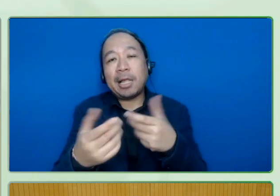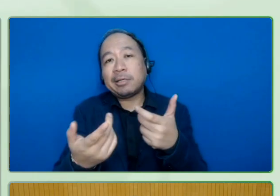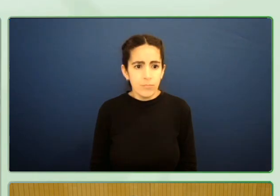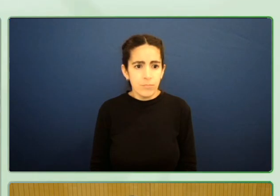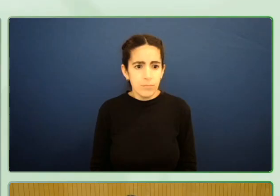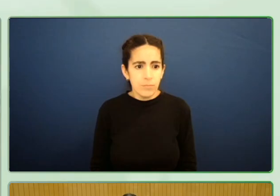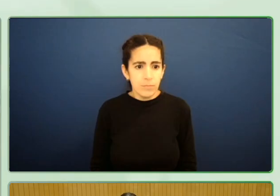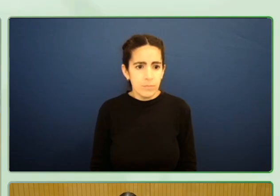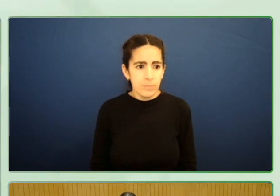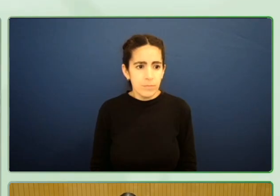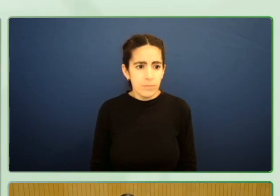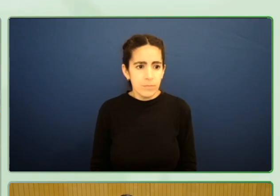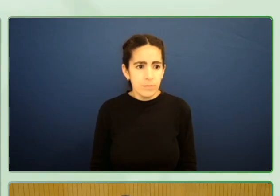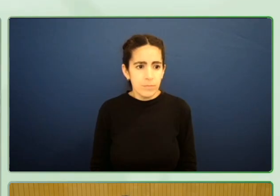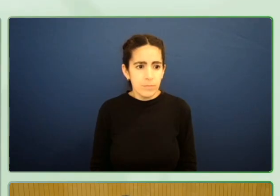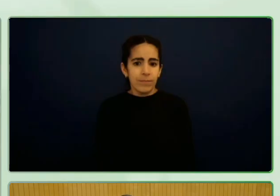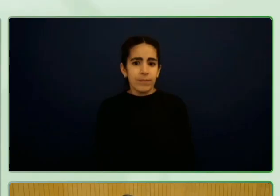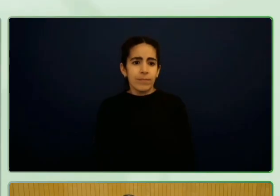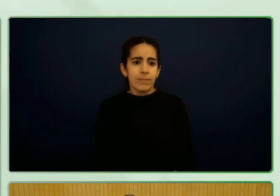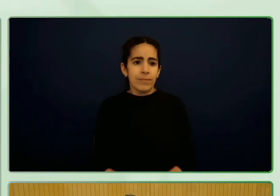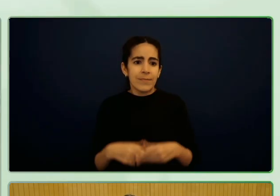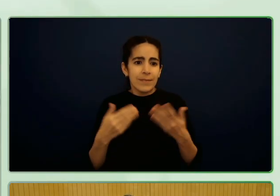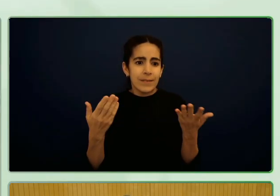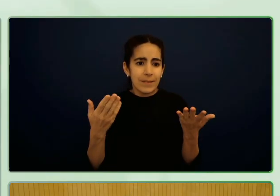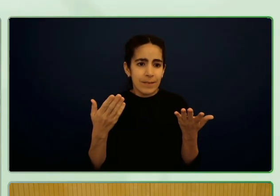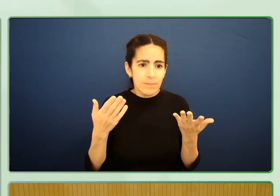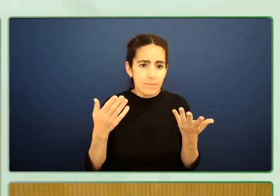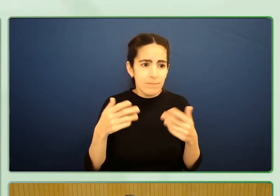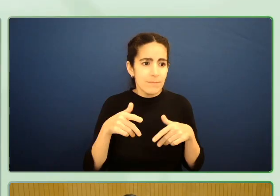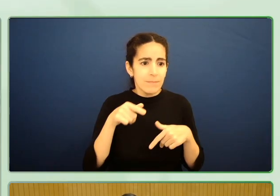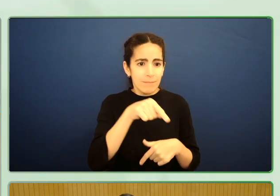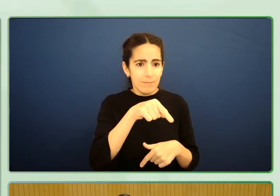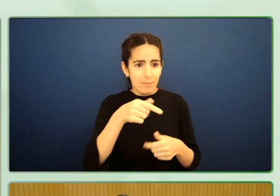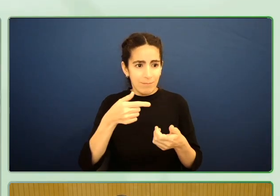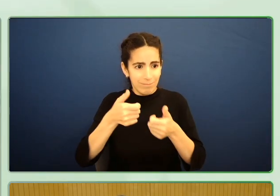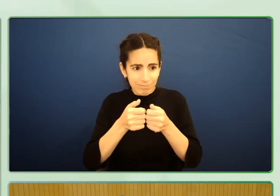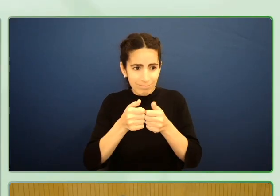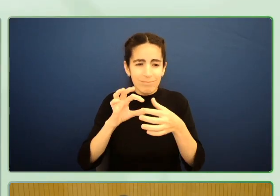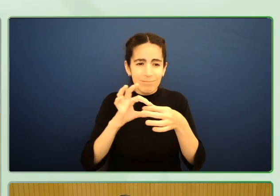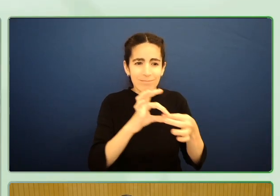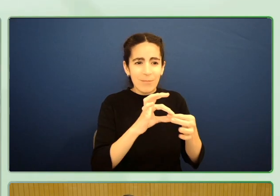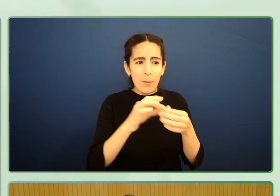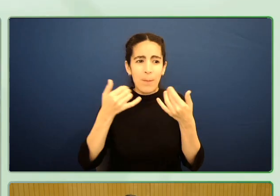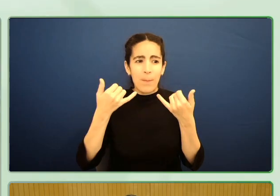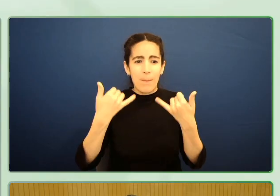tomorrow. Why it is different? Sophie Sova is different because it was created